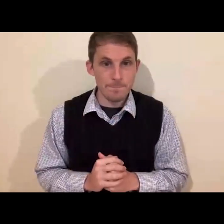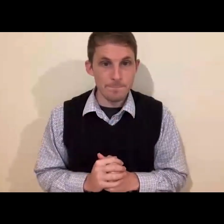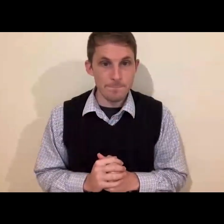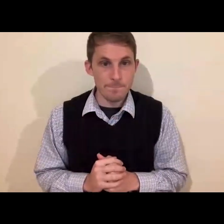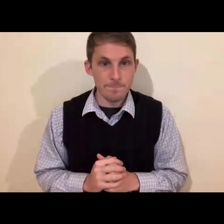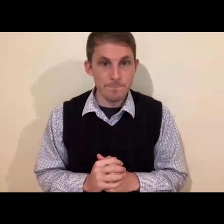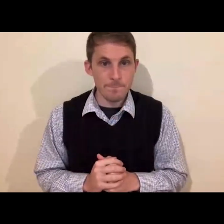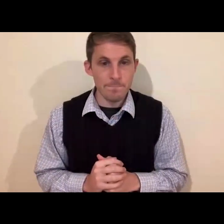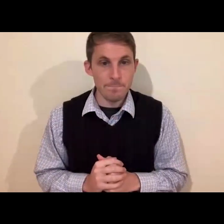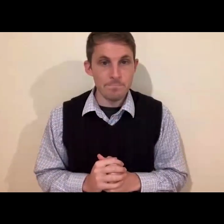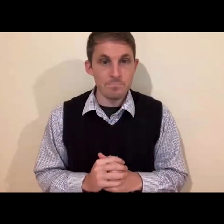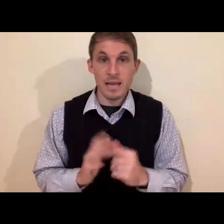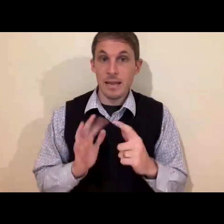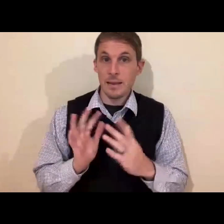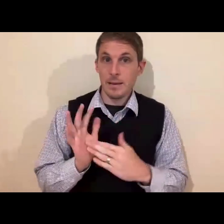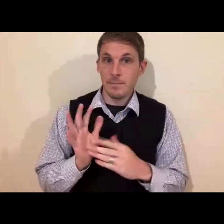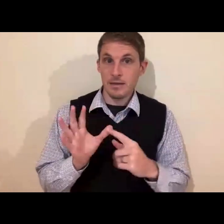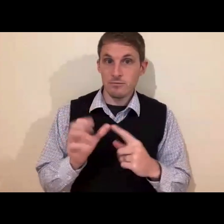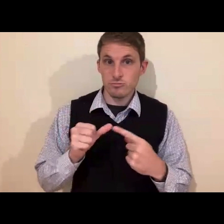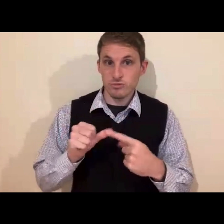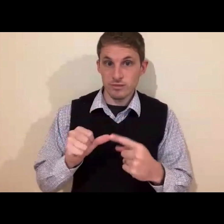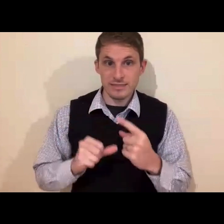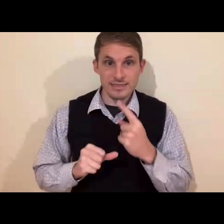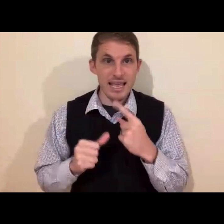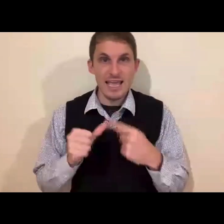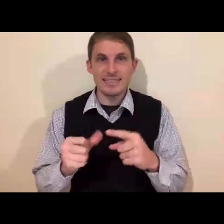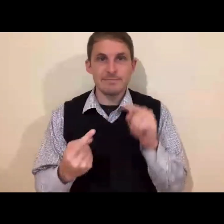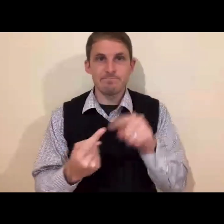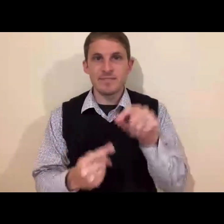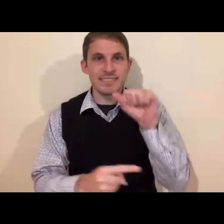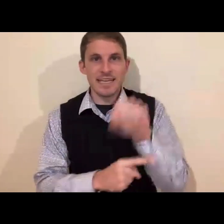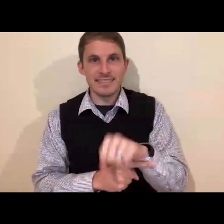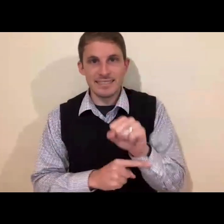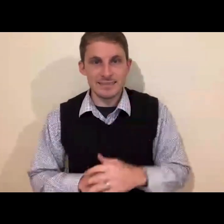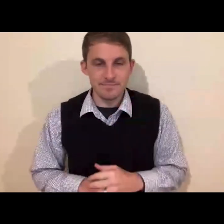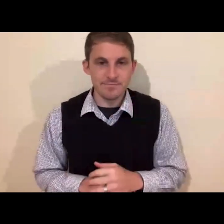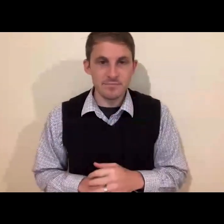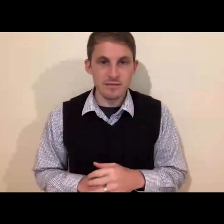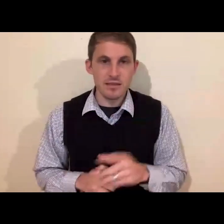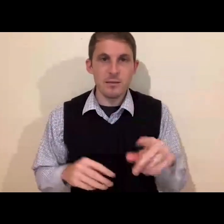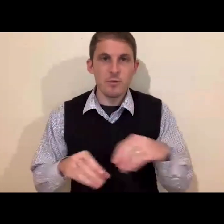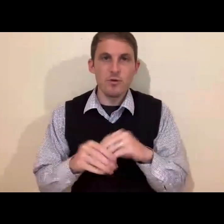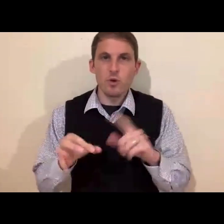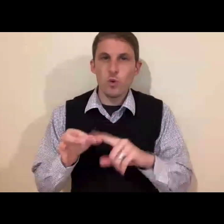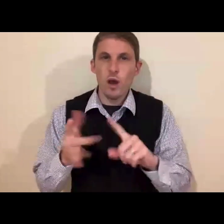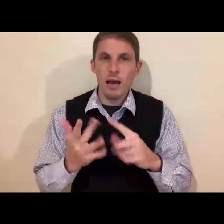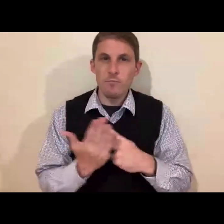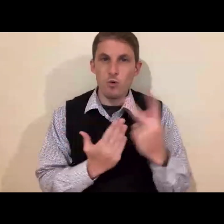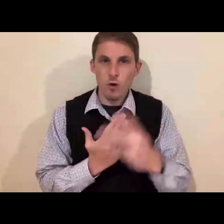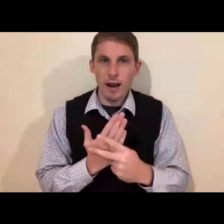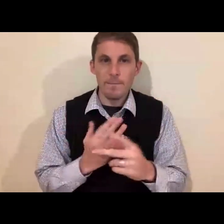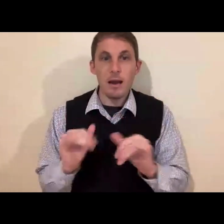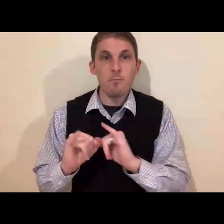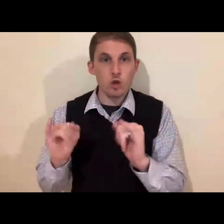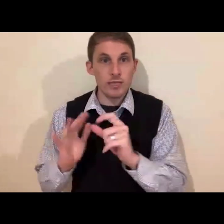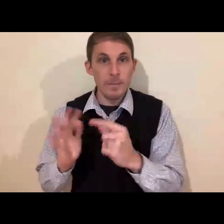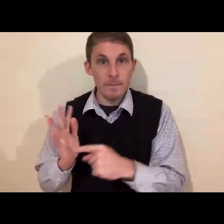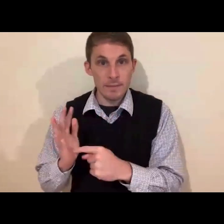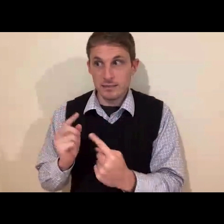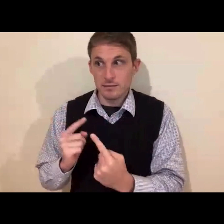happy to take that one on? Yeah, and the answer is yes. So for the purposes of the QI program, emergency